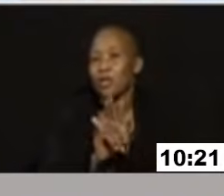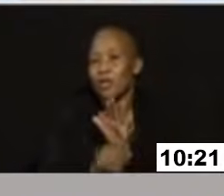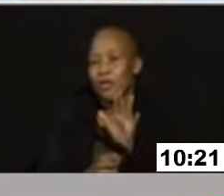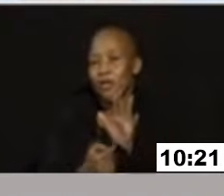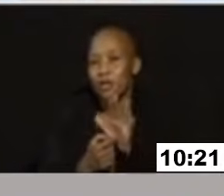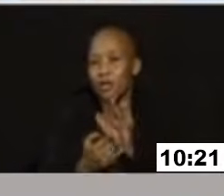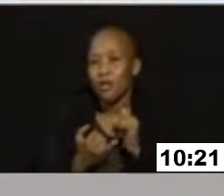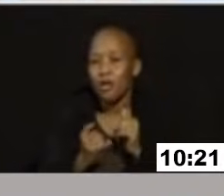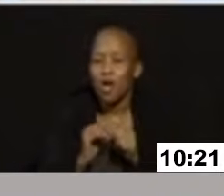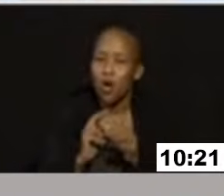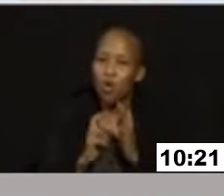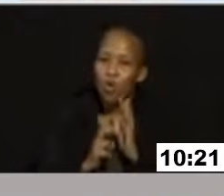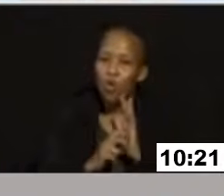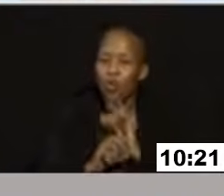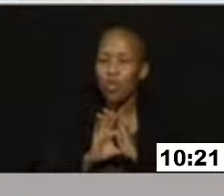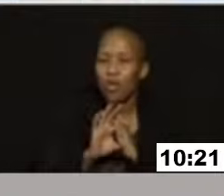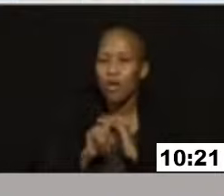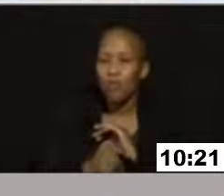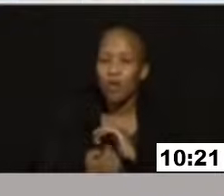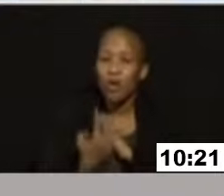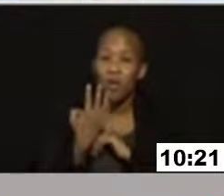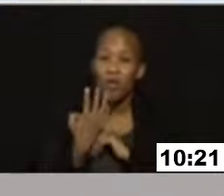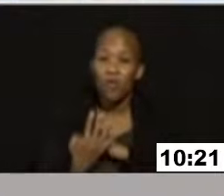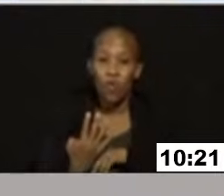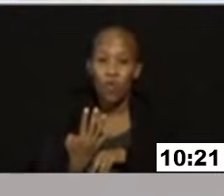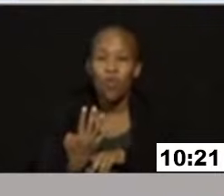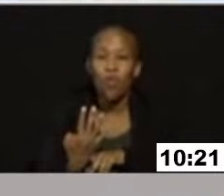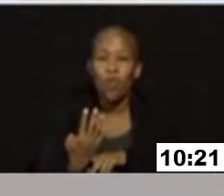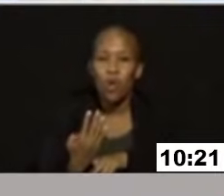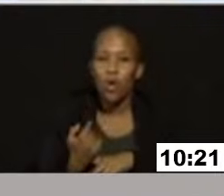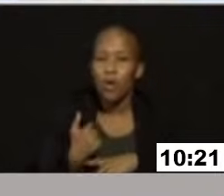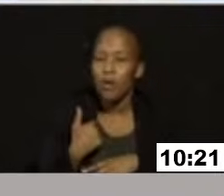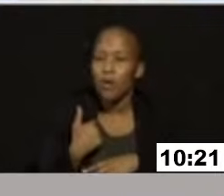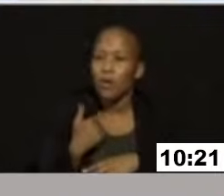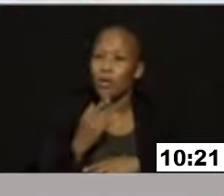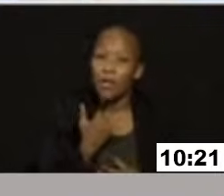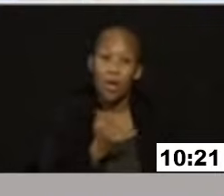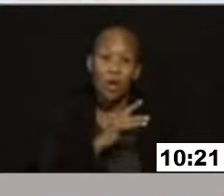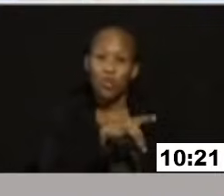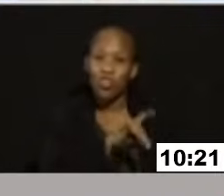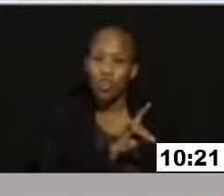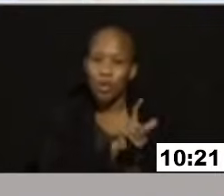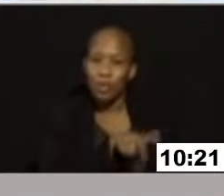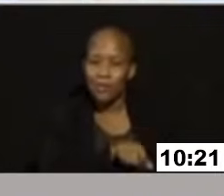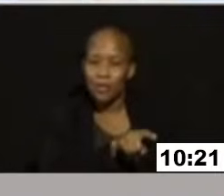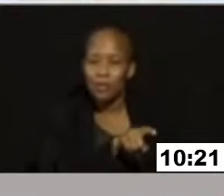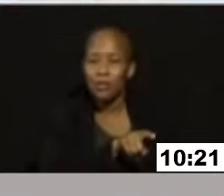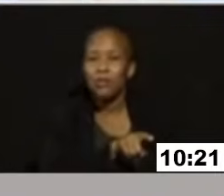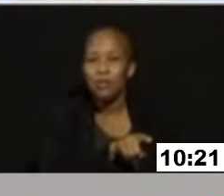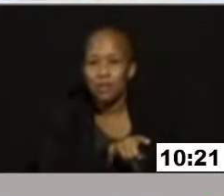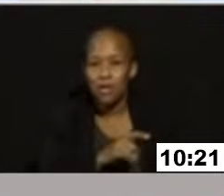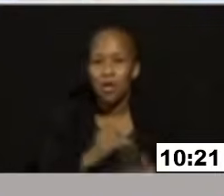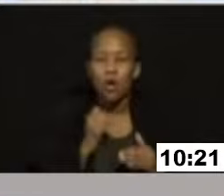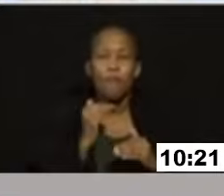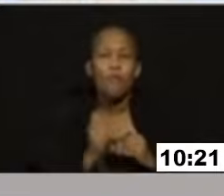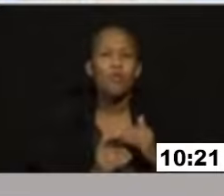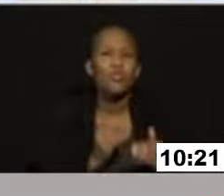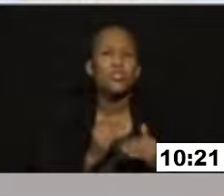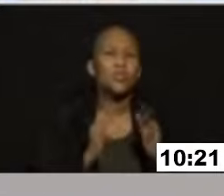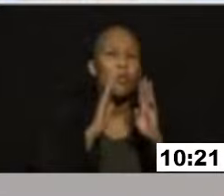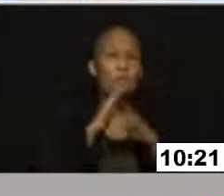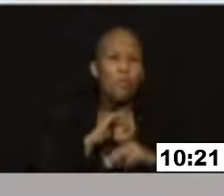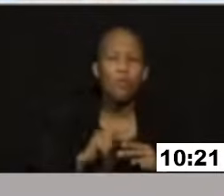because of Rule 3.4. Our view, Chair, is that there's no procedure, no